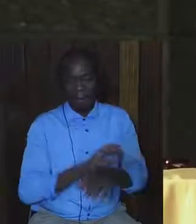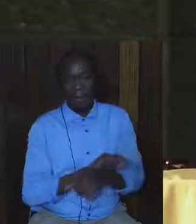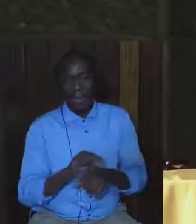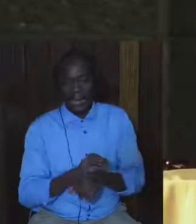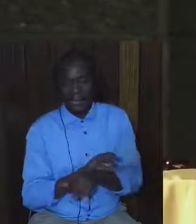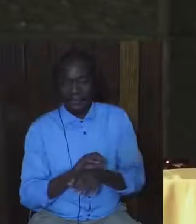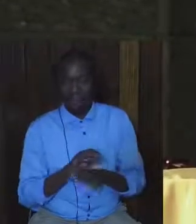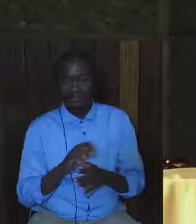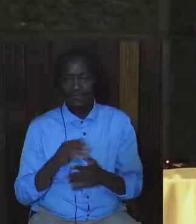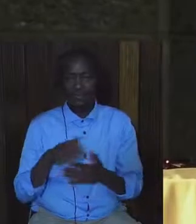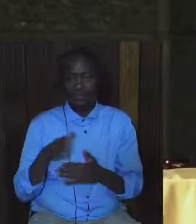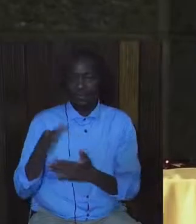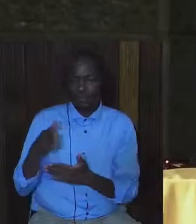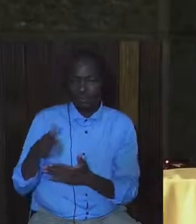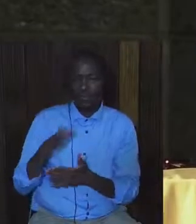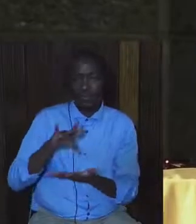posts.